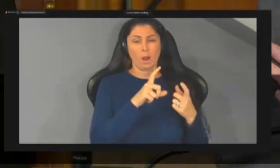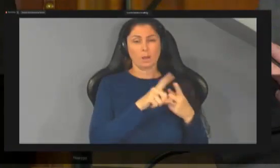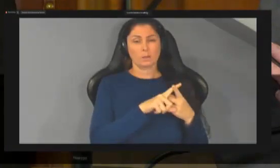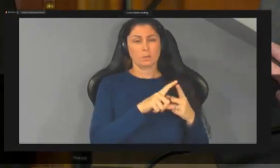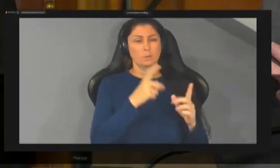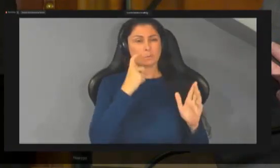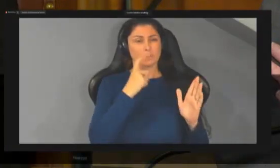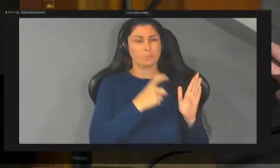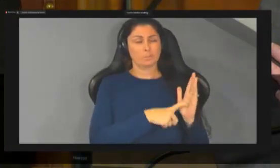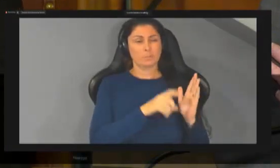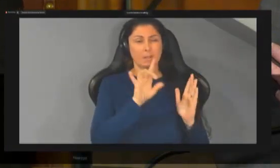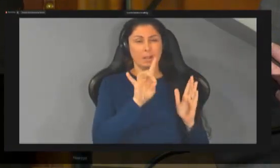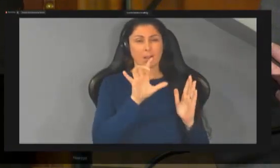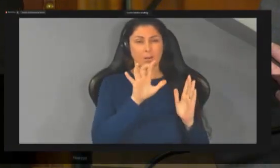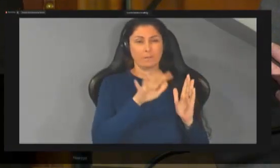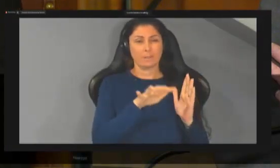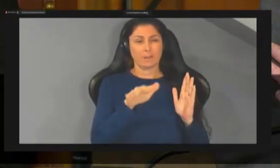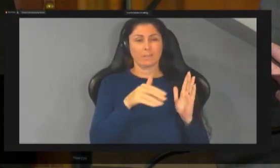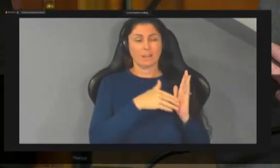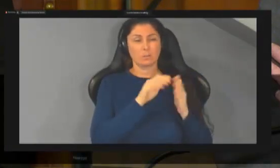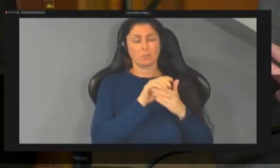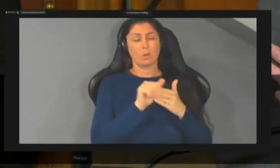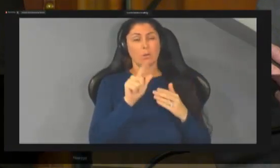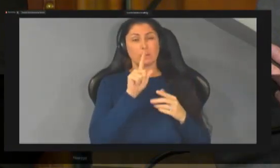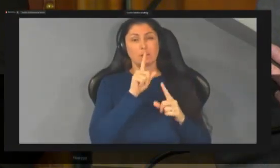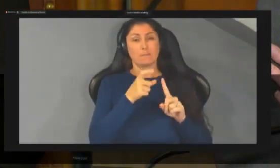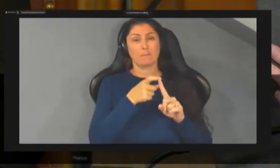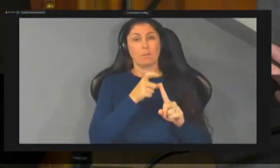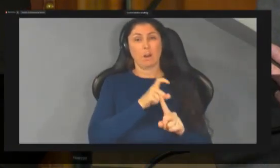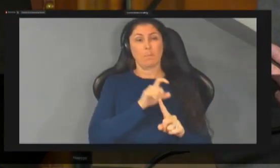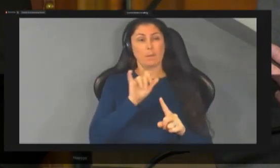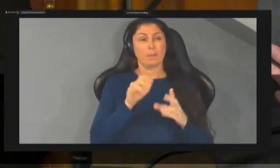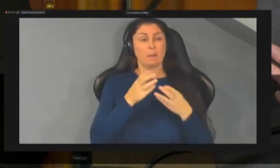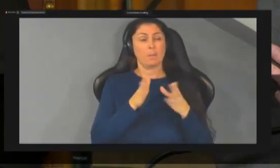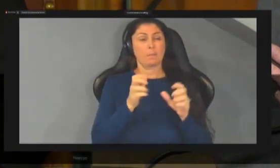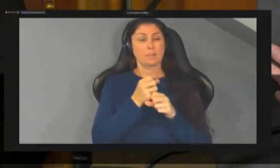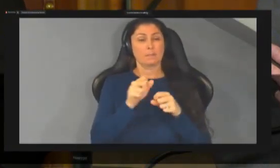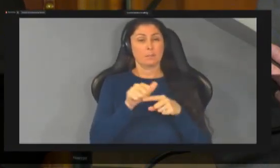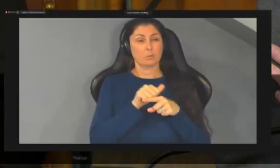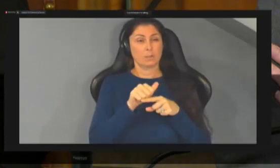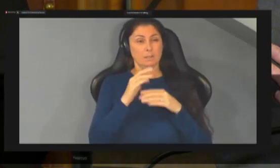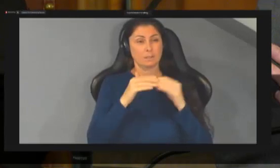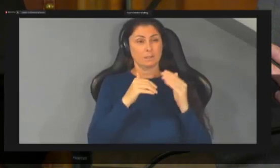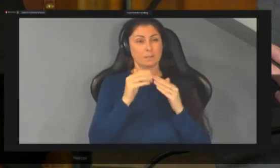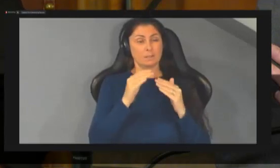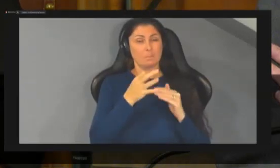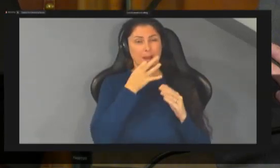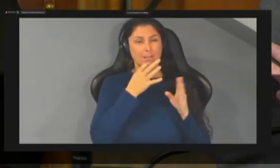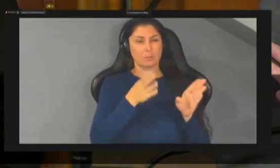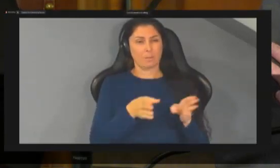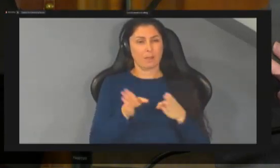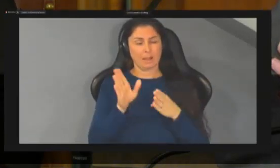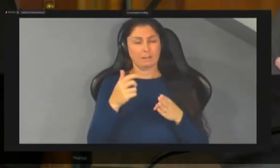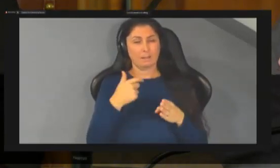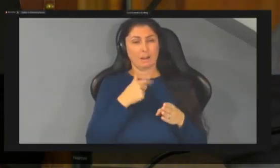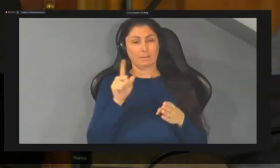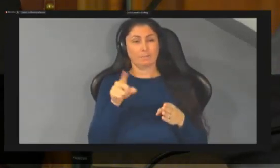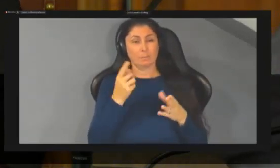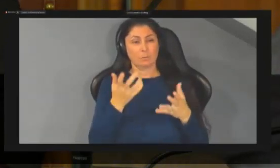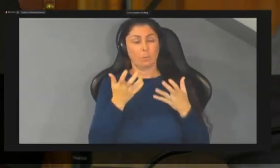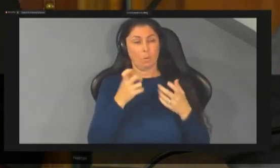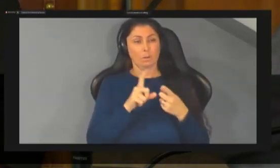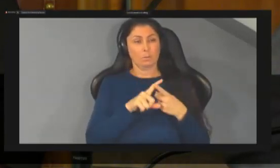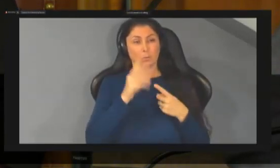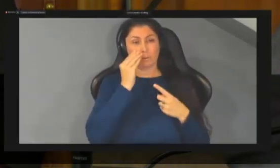that $855,000 is coming from the Public Safety Training Facility Master Planning. And I just want to say